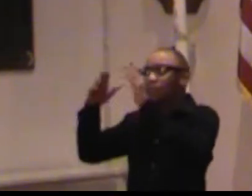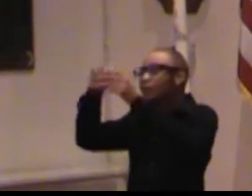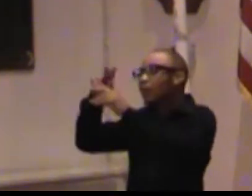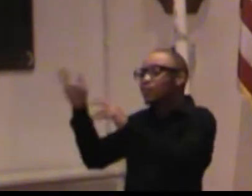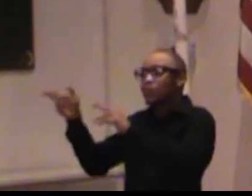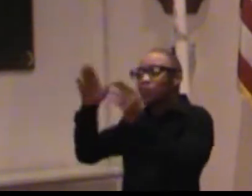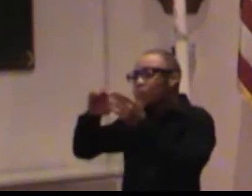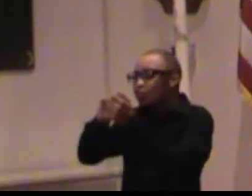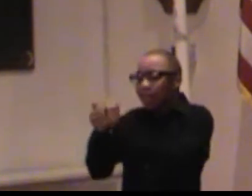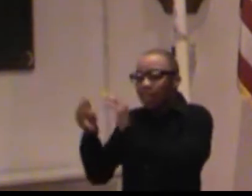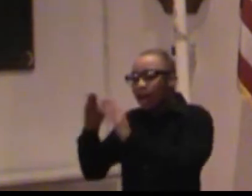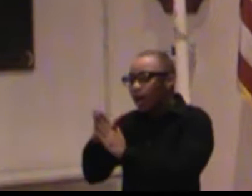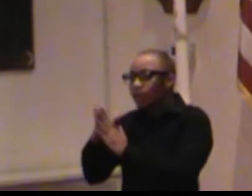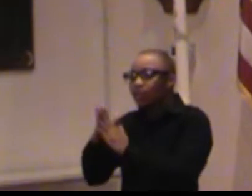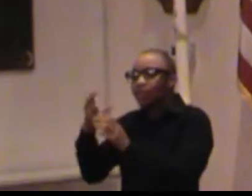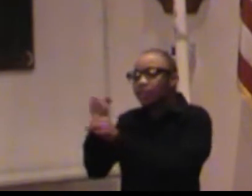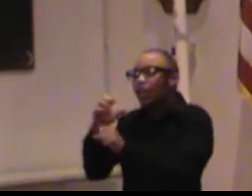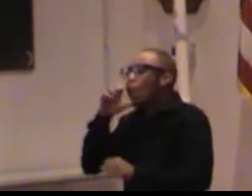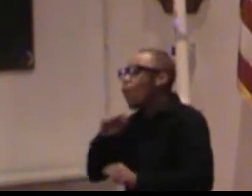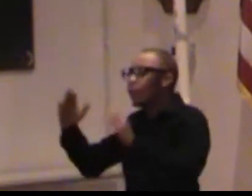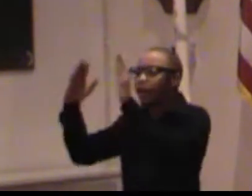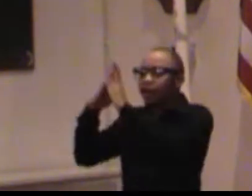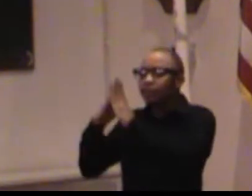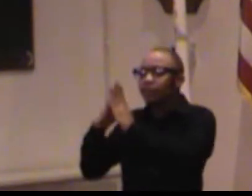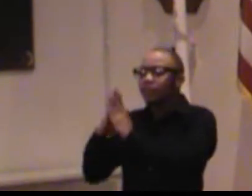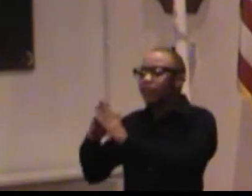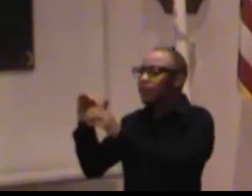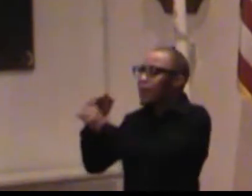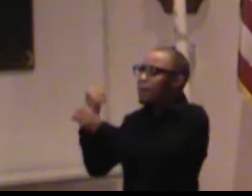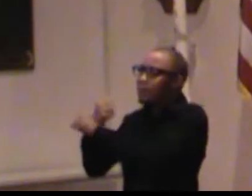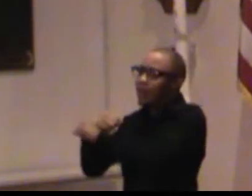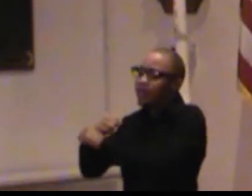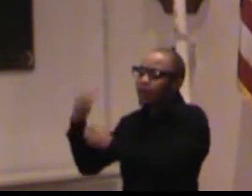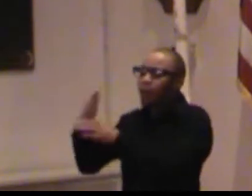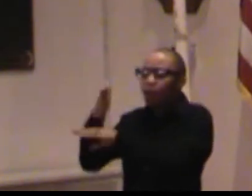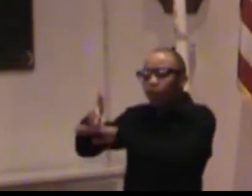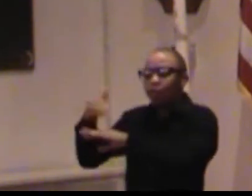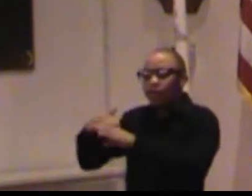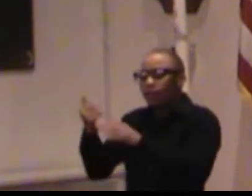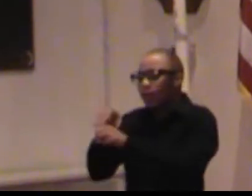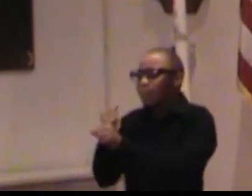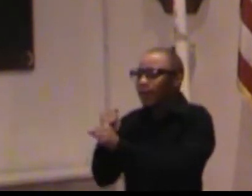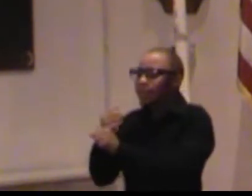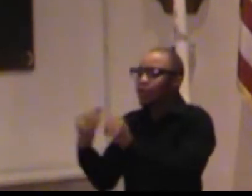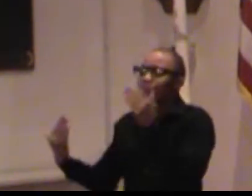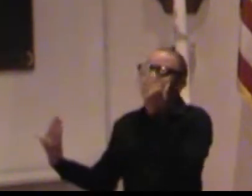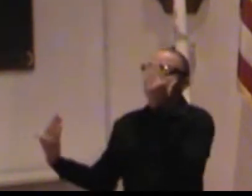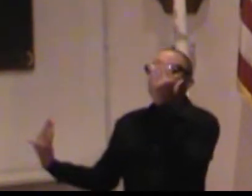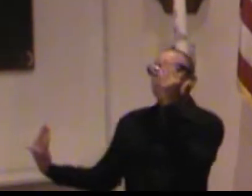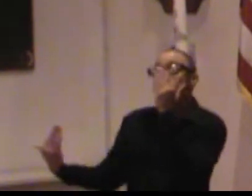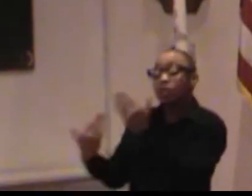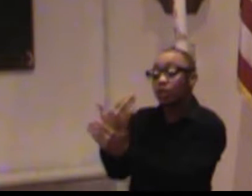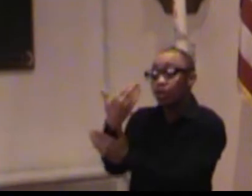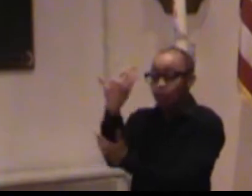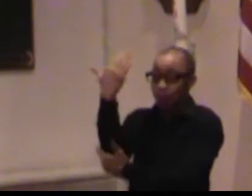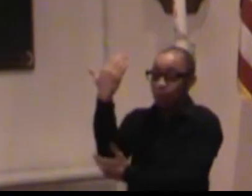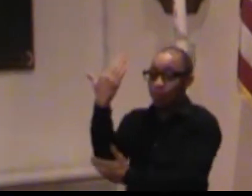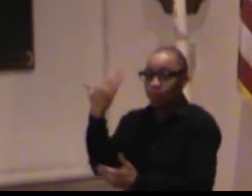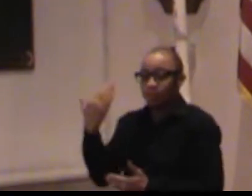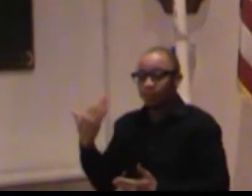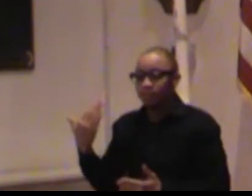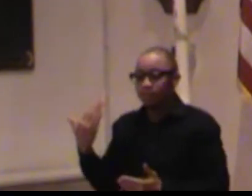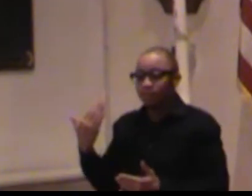Flip and Lock, where they take old houses, make them over again, and they thus become brand